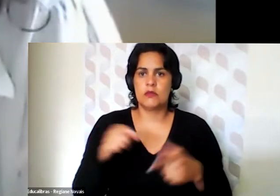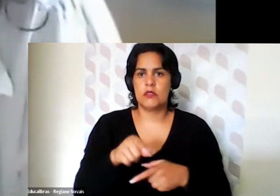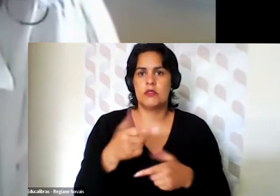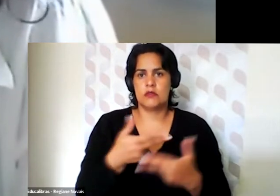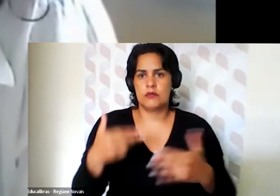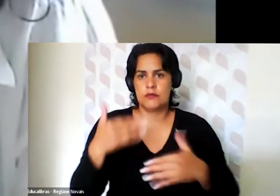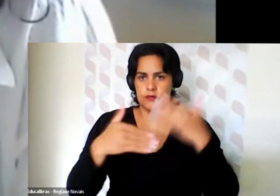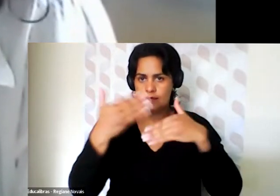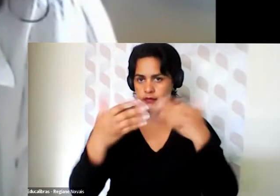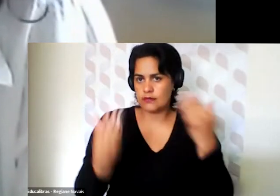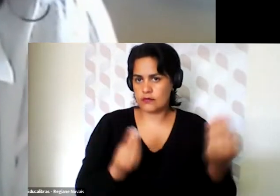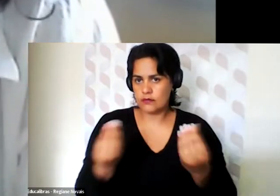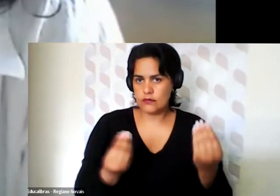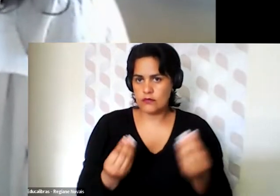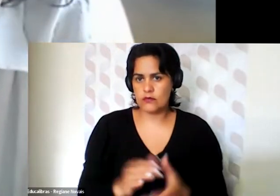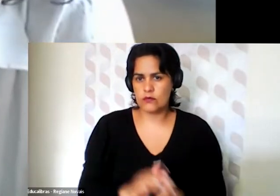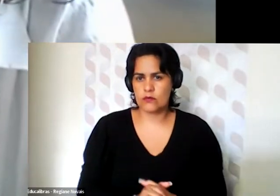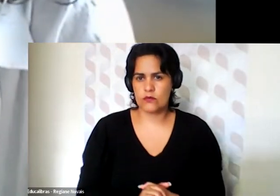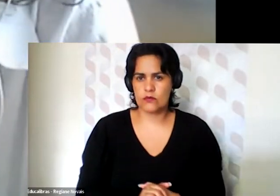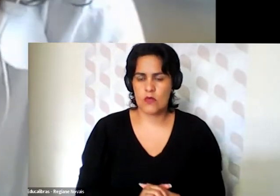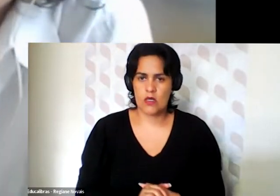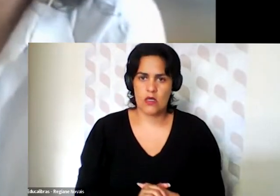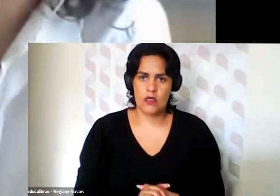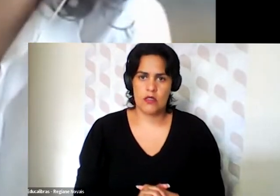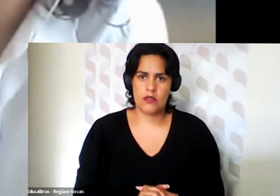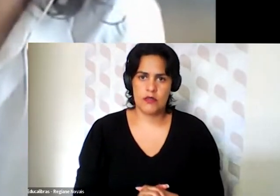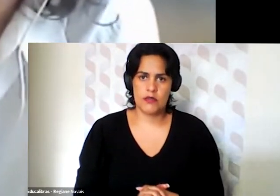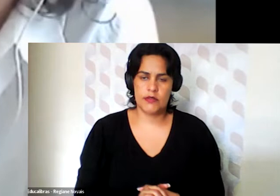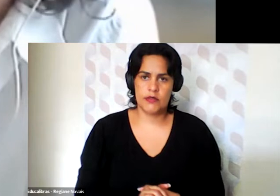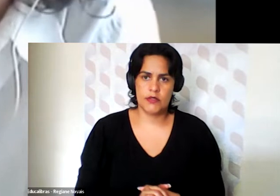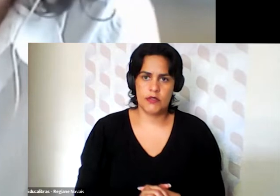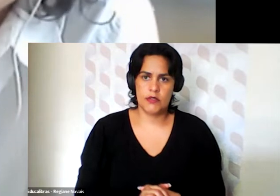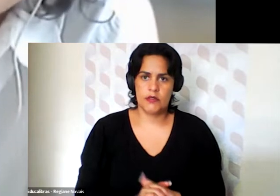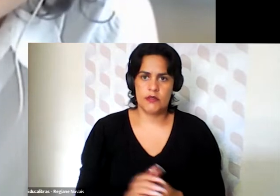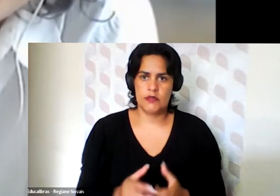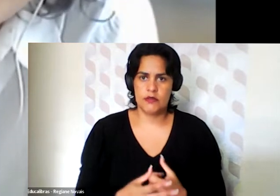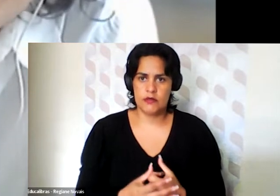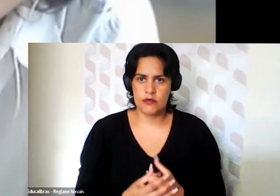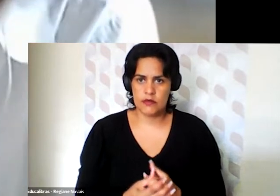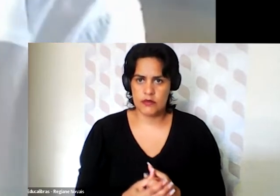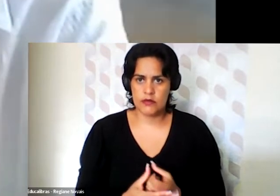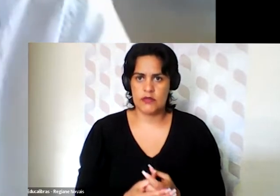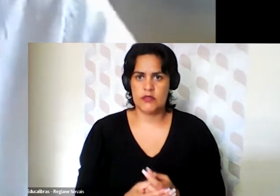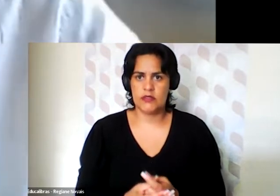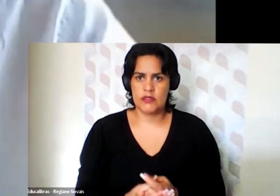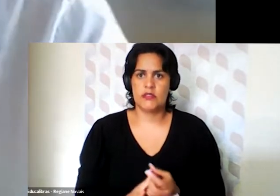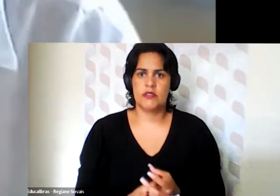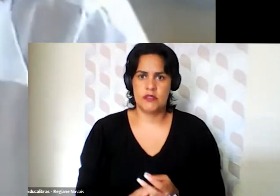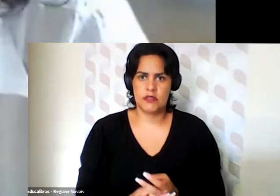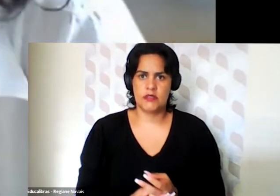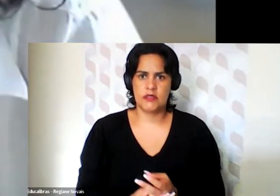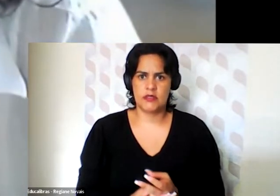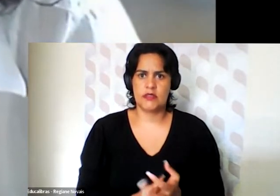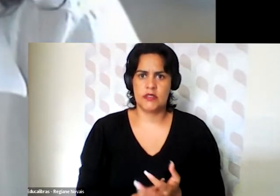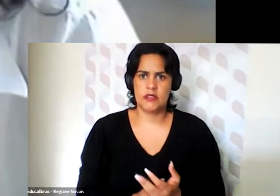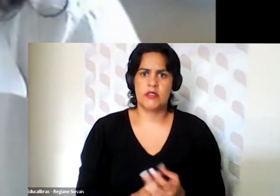Brésil. Thank you very much for the invitation, Sciences Po and organizers. And thank you for this panel. I really like the points